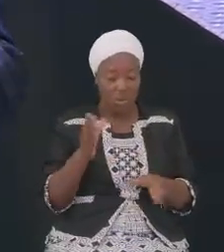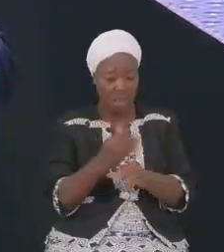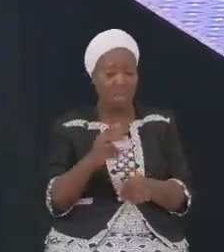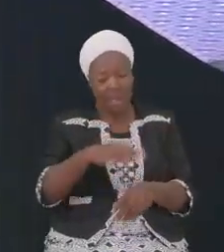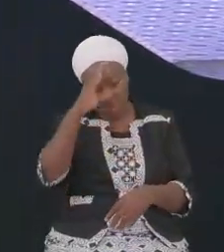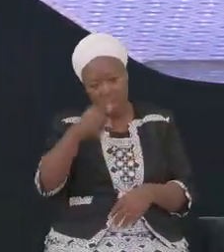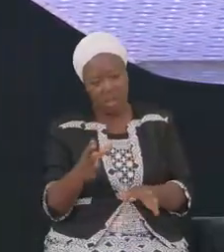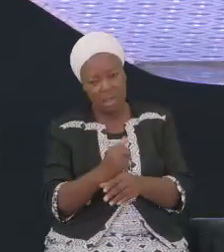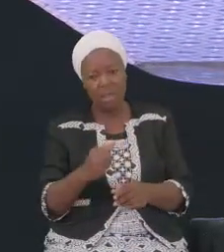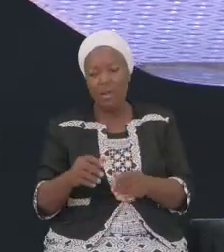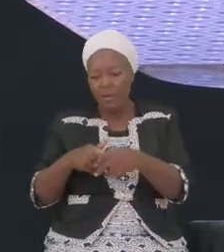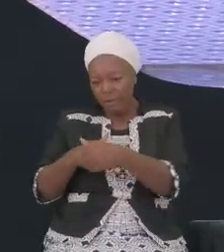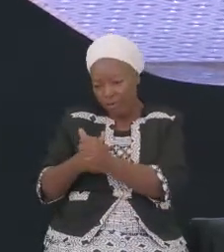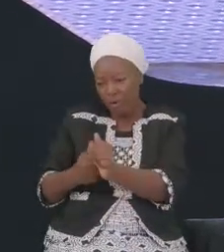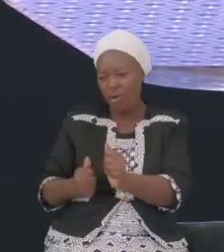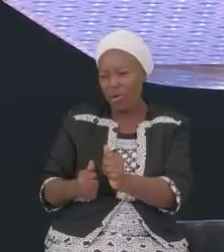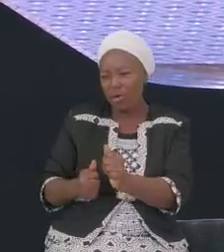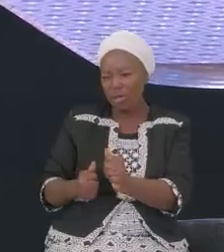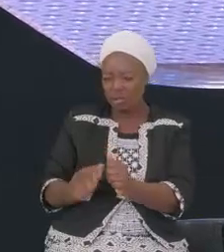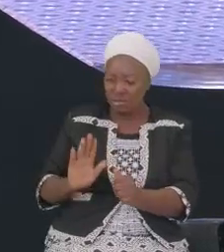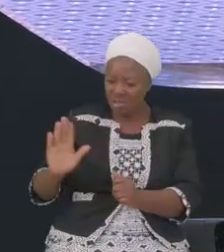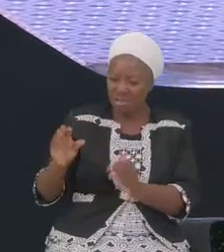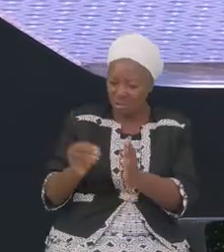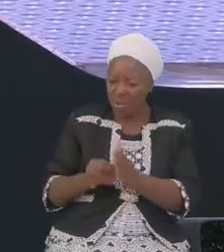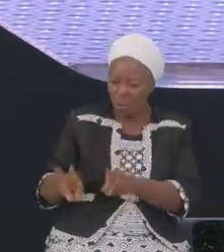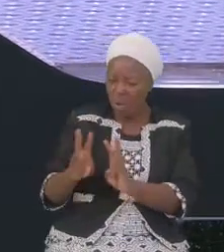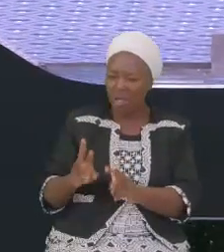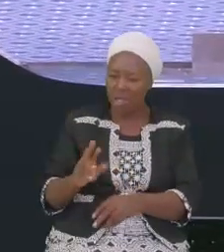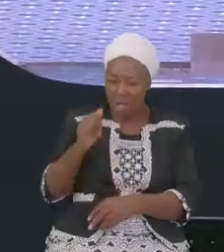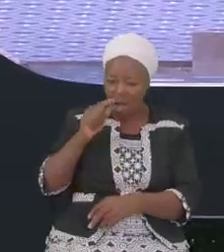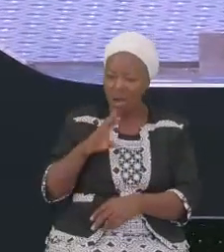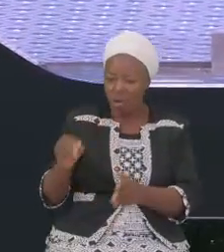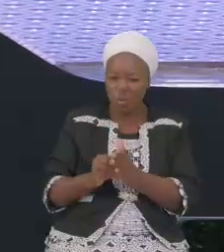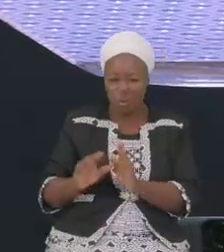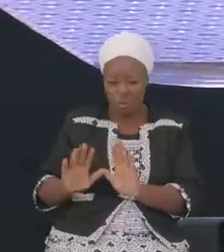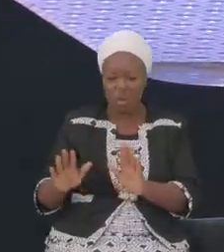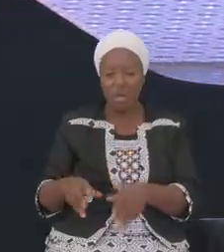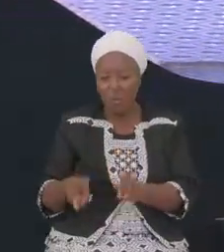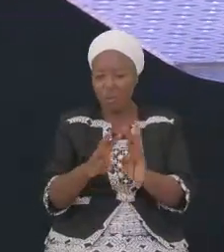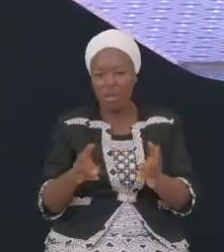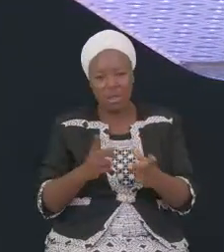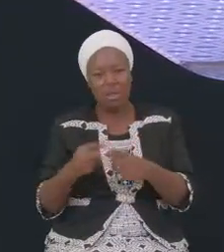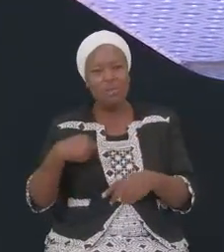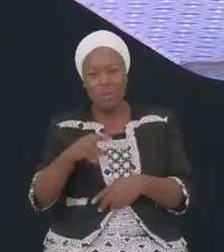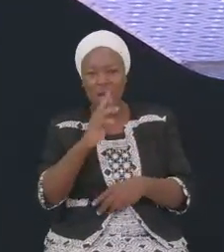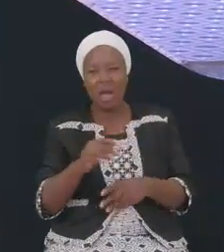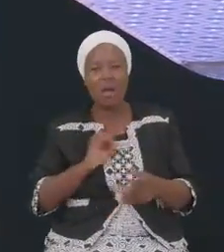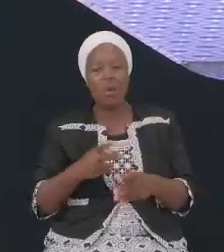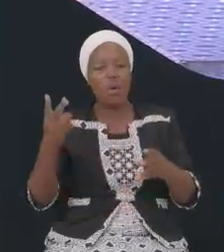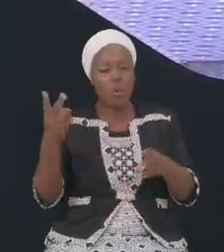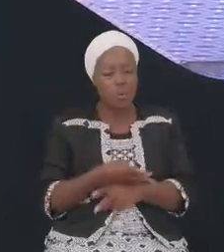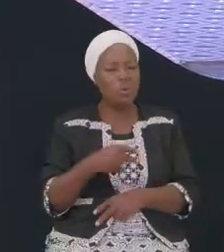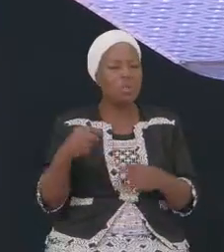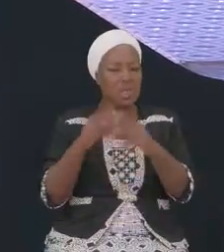get following his own way, her own way. We are our worst enemies. We